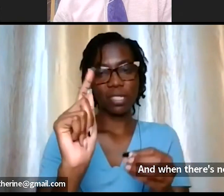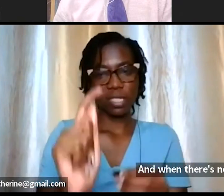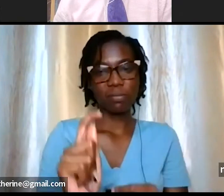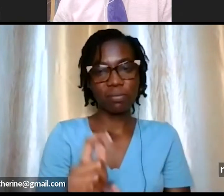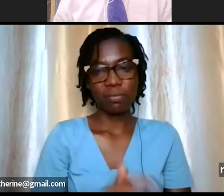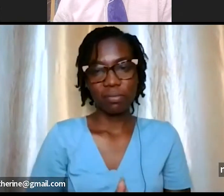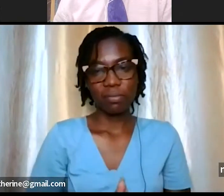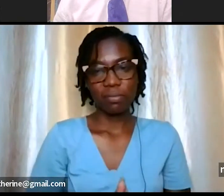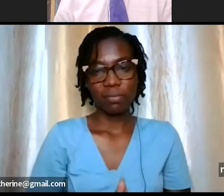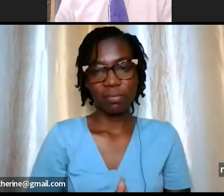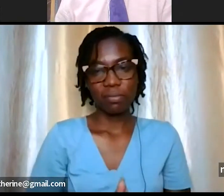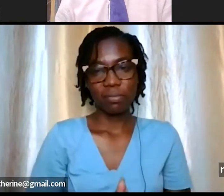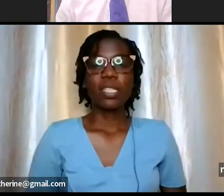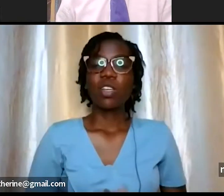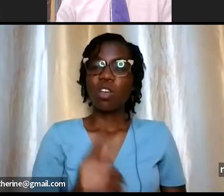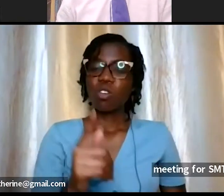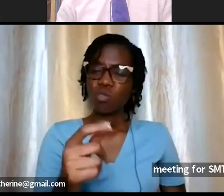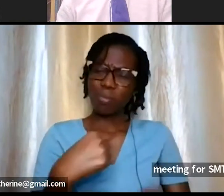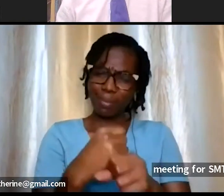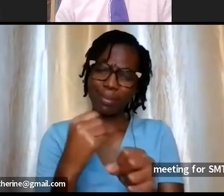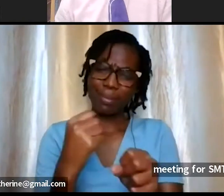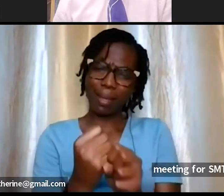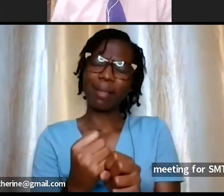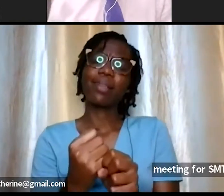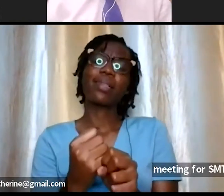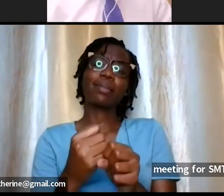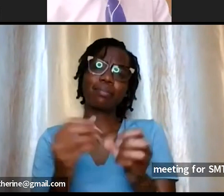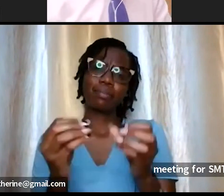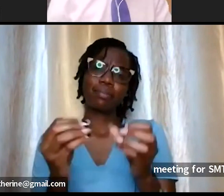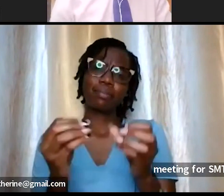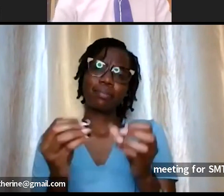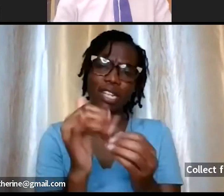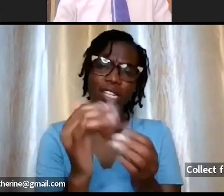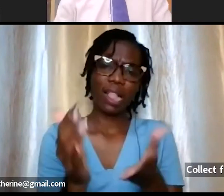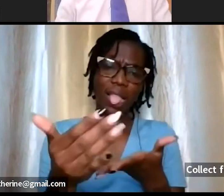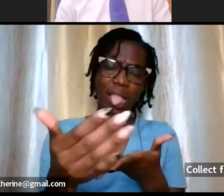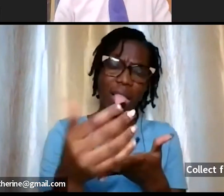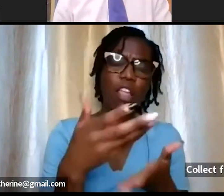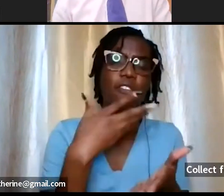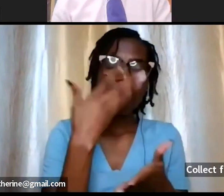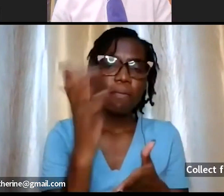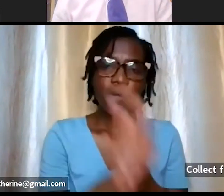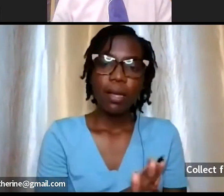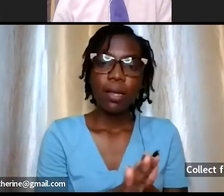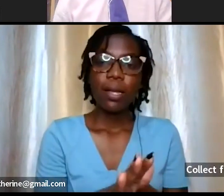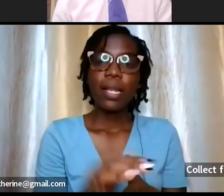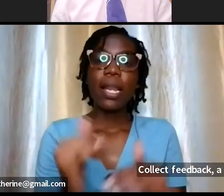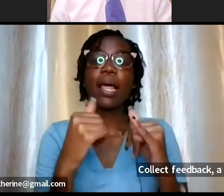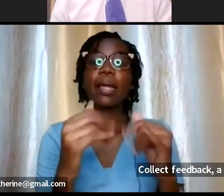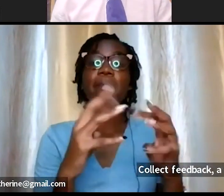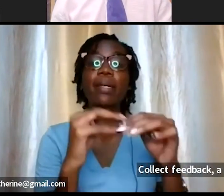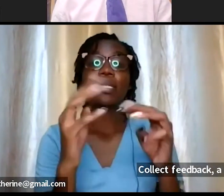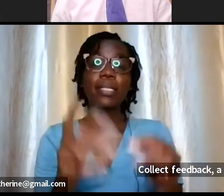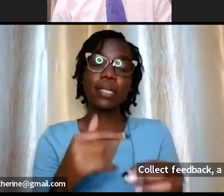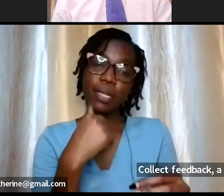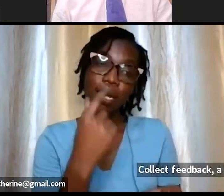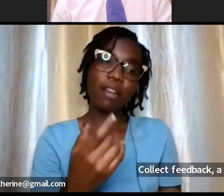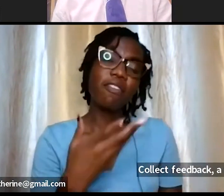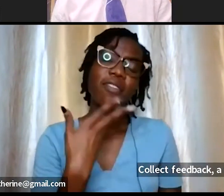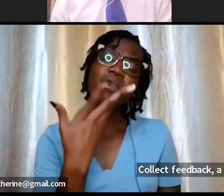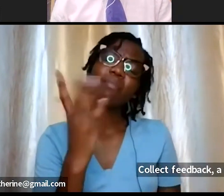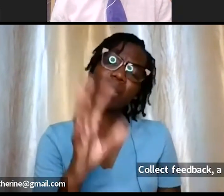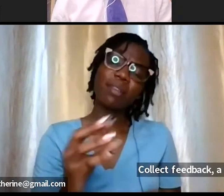those meetings, collect feedback, task the line managers to give you feedback, have meetings with them, try